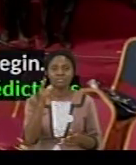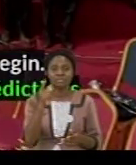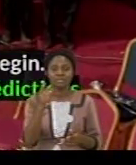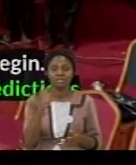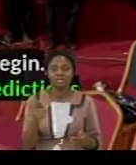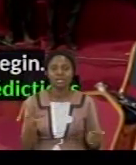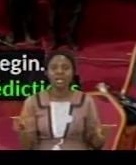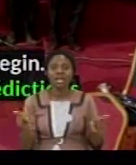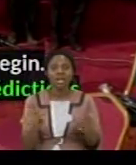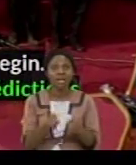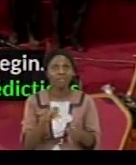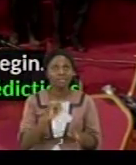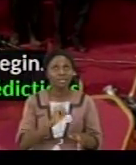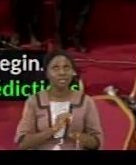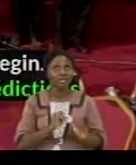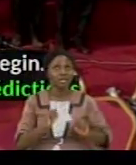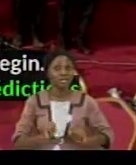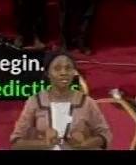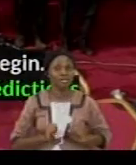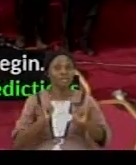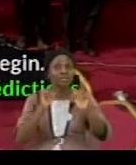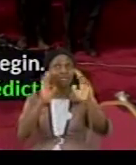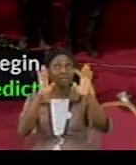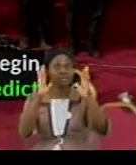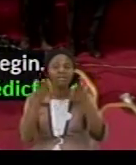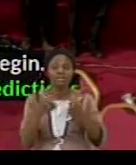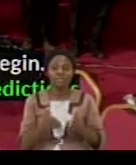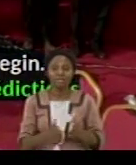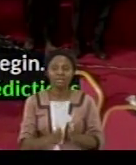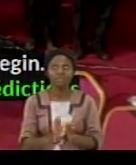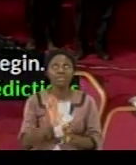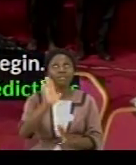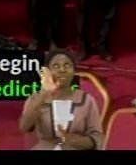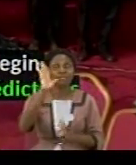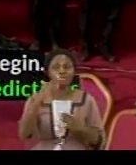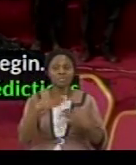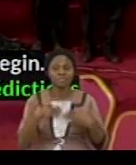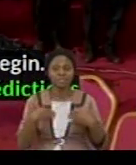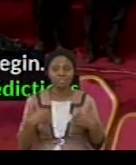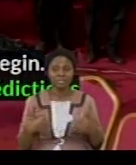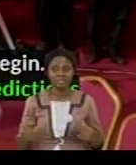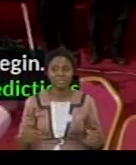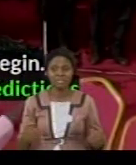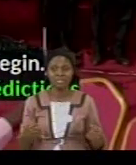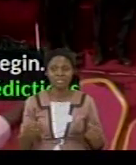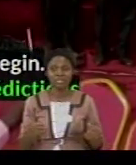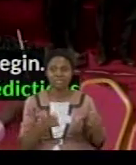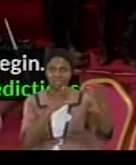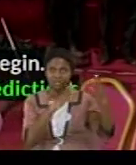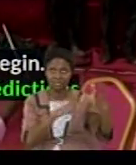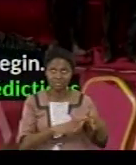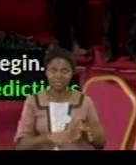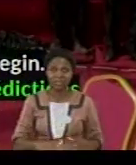Yes, I surrender, let your pardon come to me.